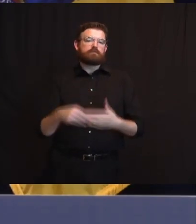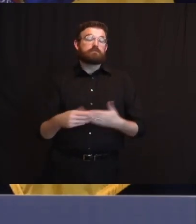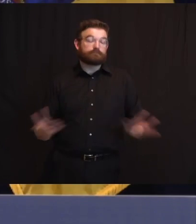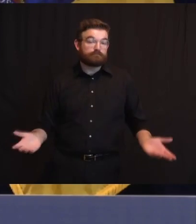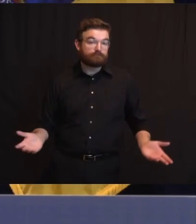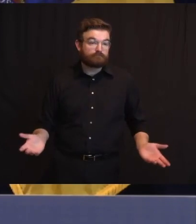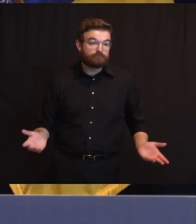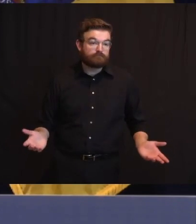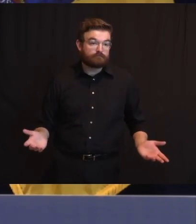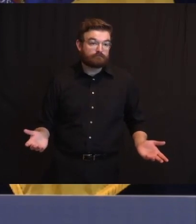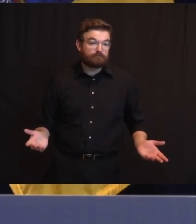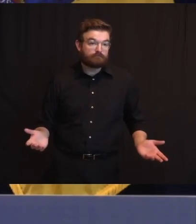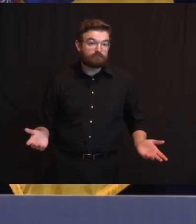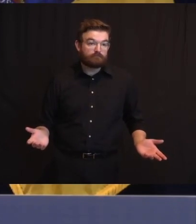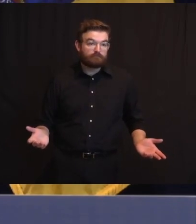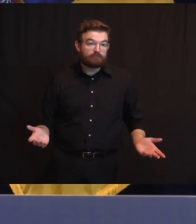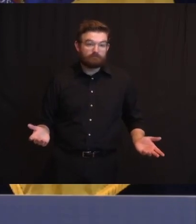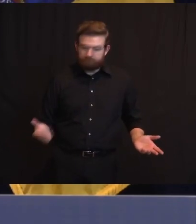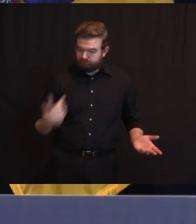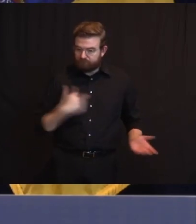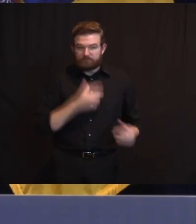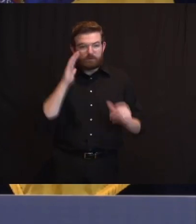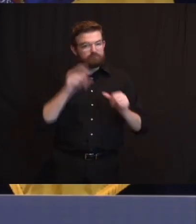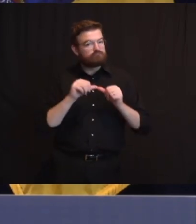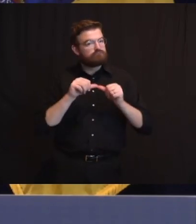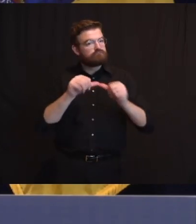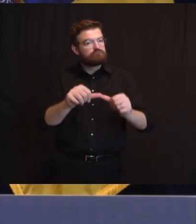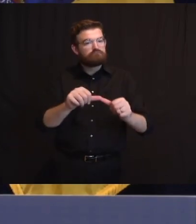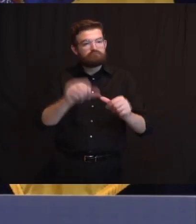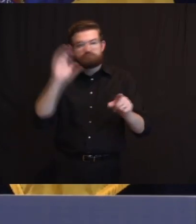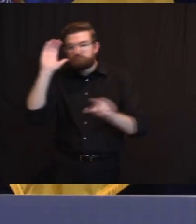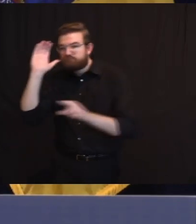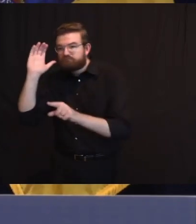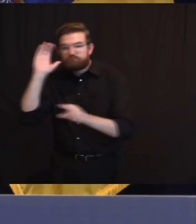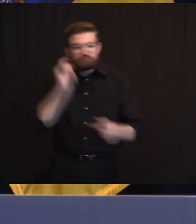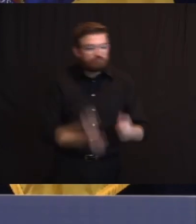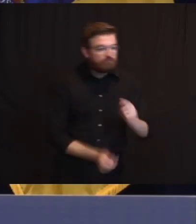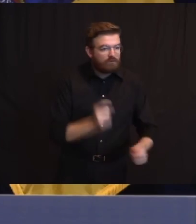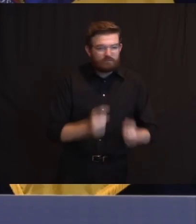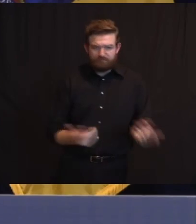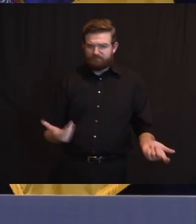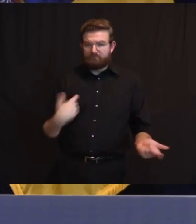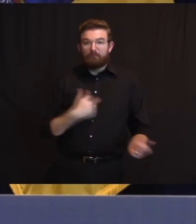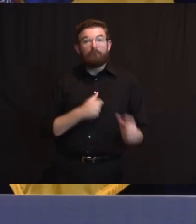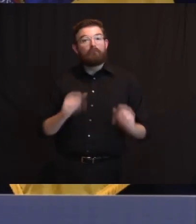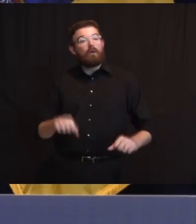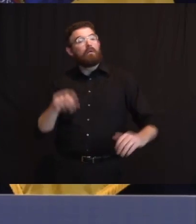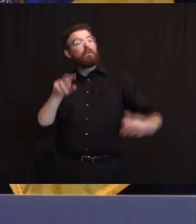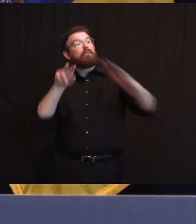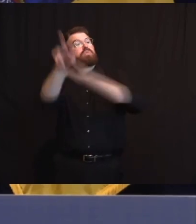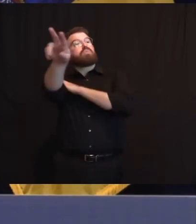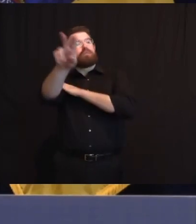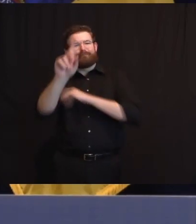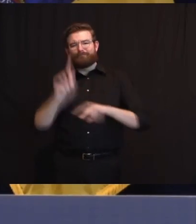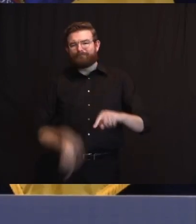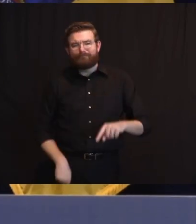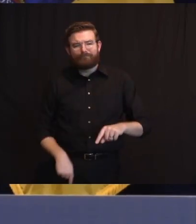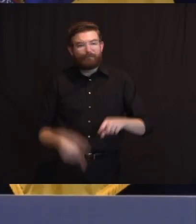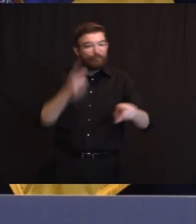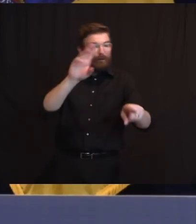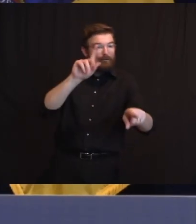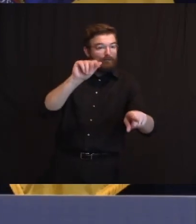MO as we go through this. I can't predict, for instance, Judy can't predict, or Tina, where the virus is, what the virus is going to look like 6 weeks from now.